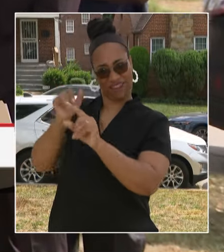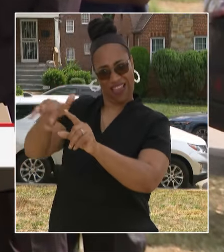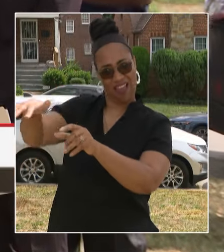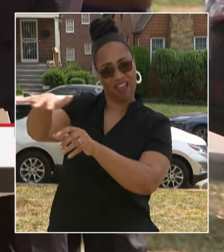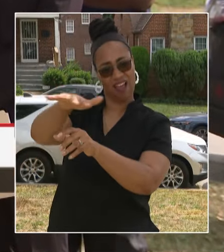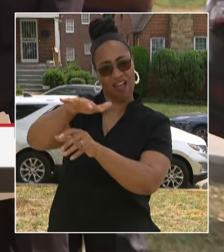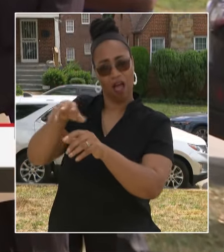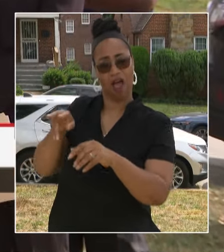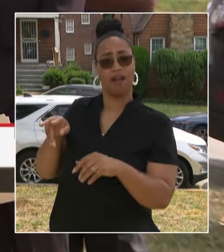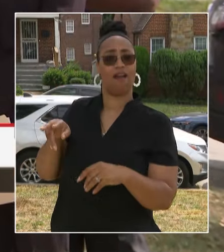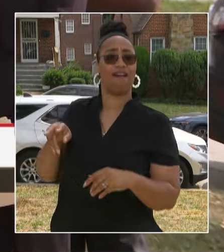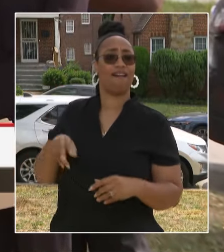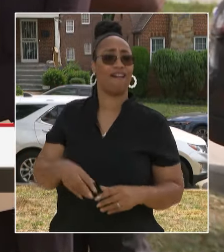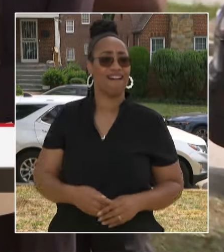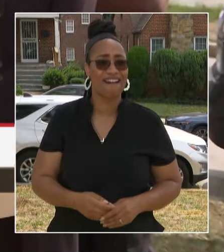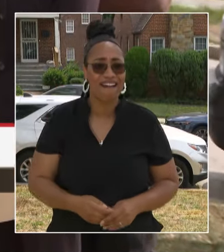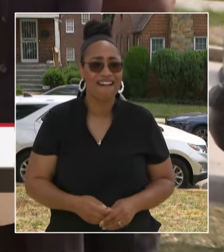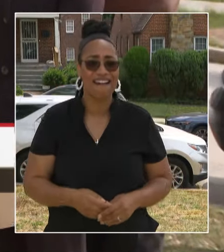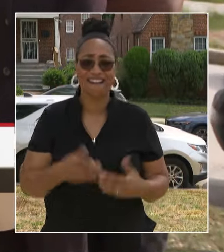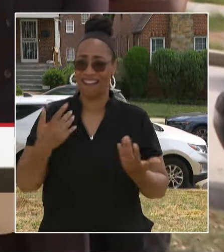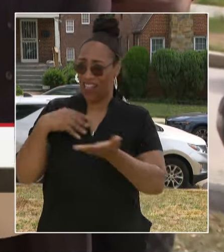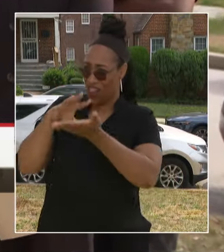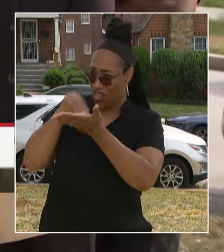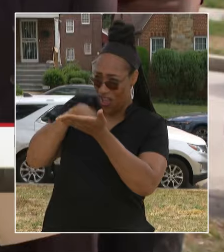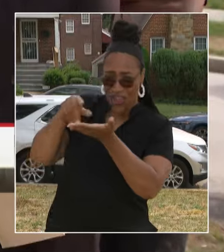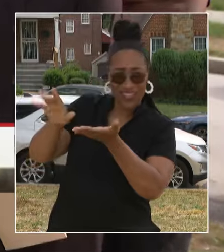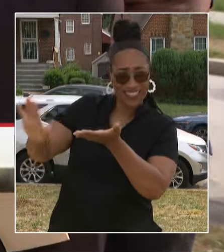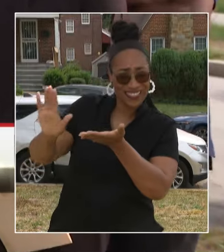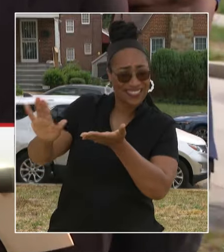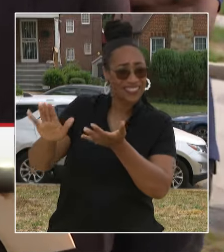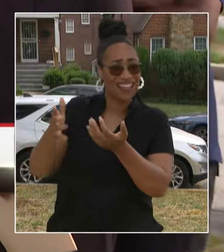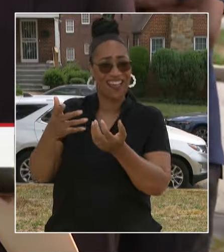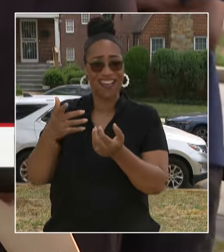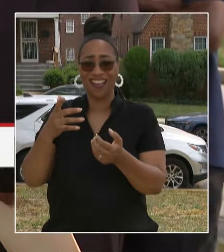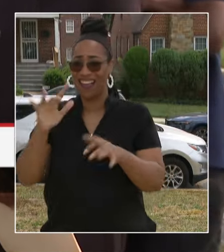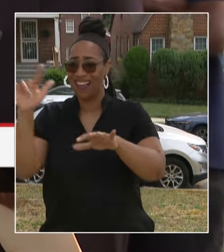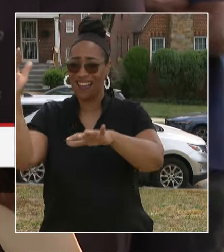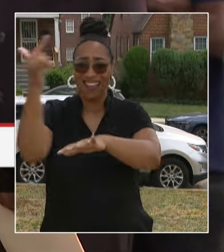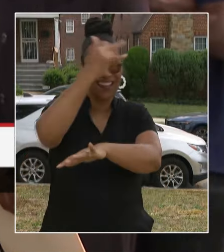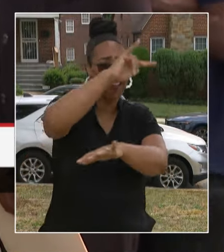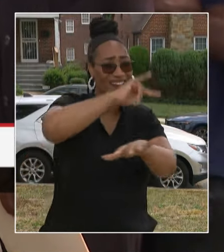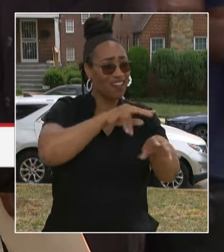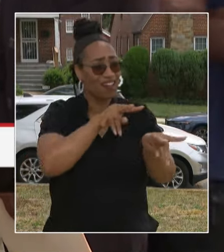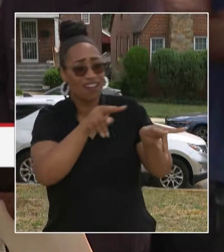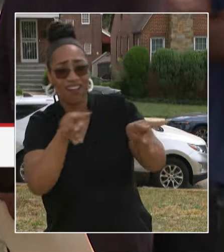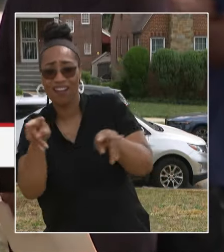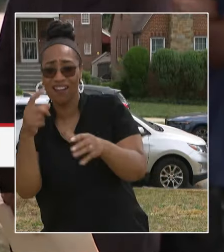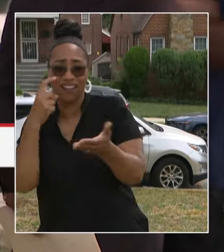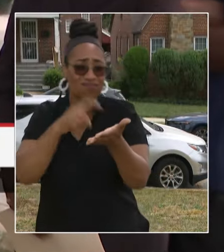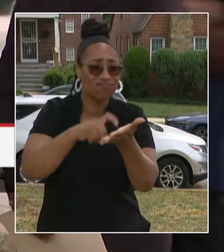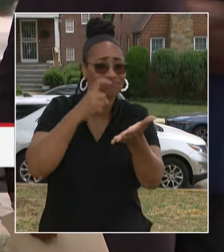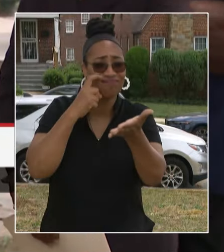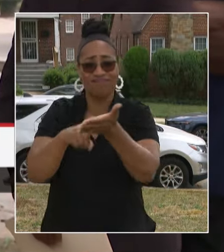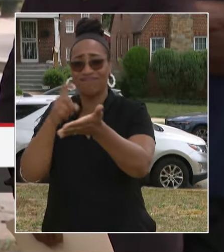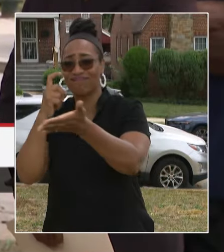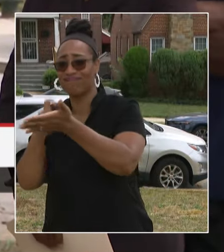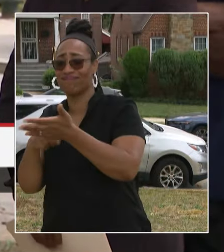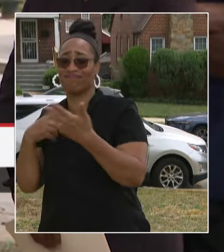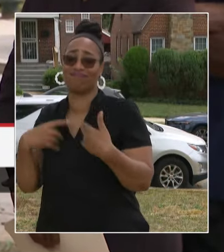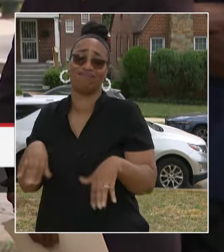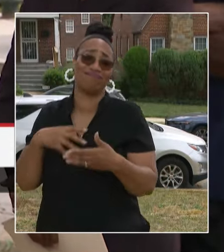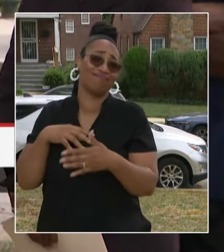in. And someone was talking about running with all of these people in Ward 5 when he ran. You know why he won? Because he had the black